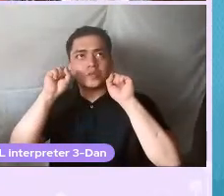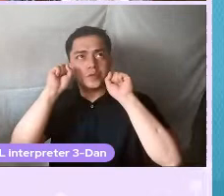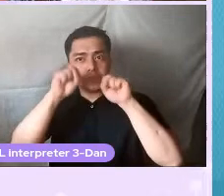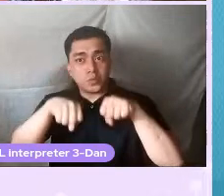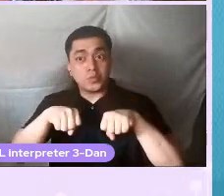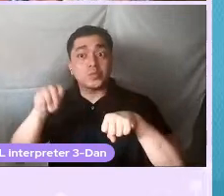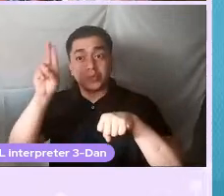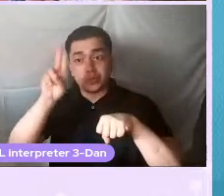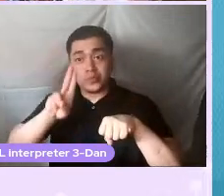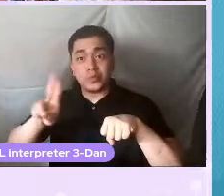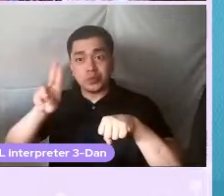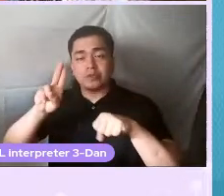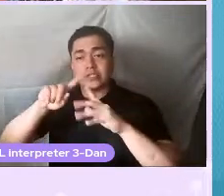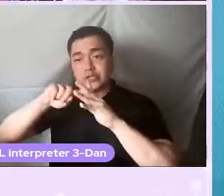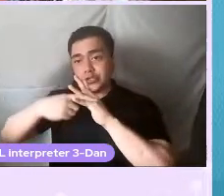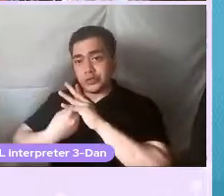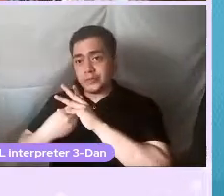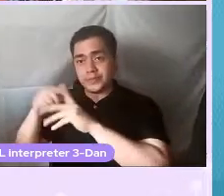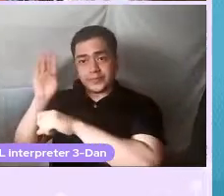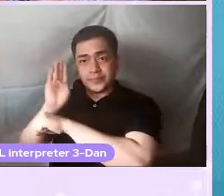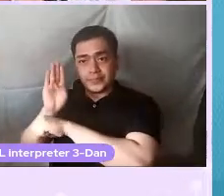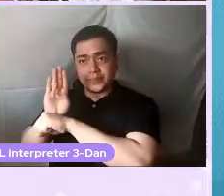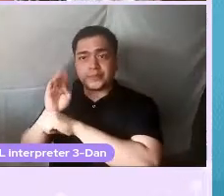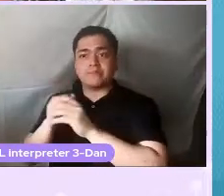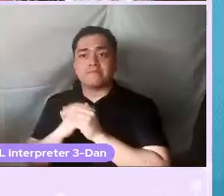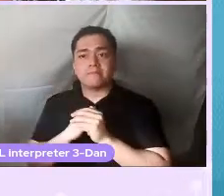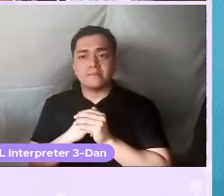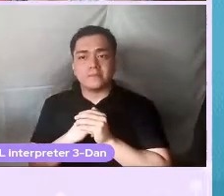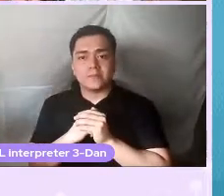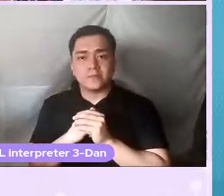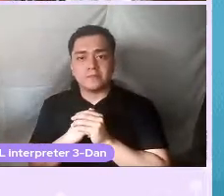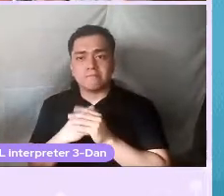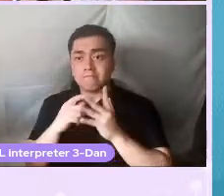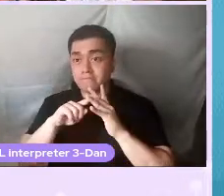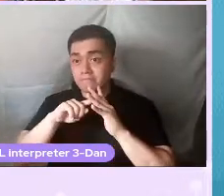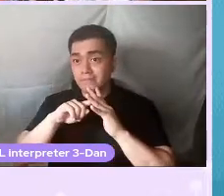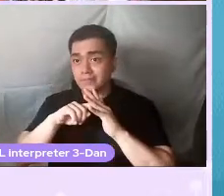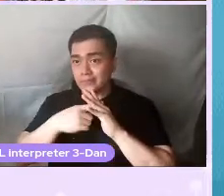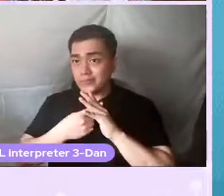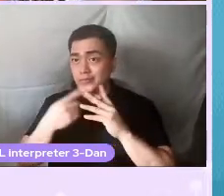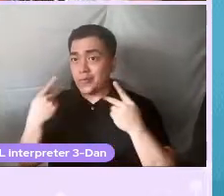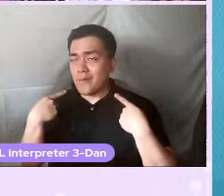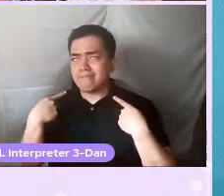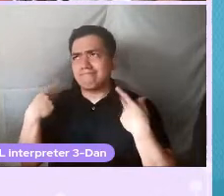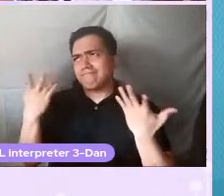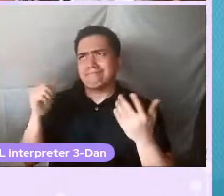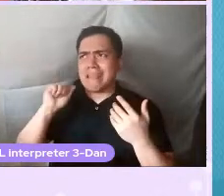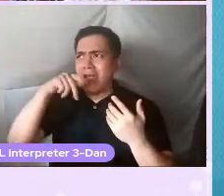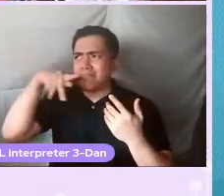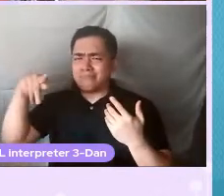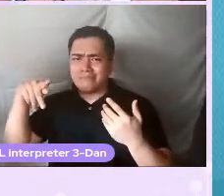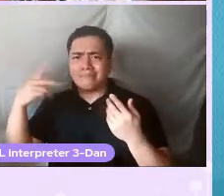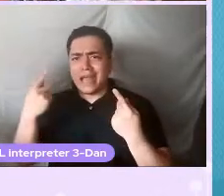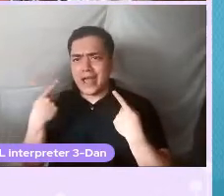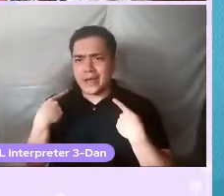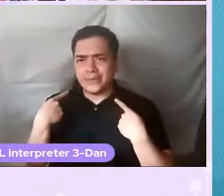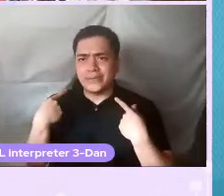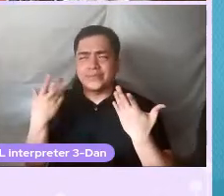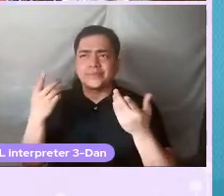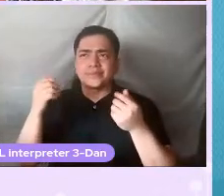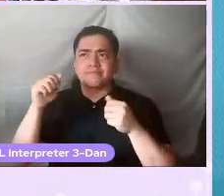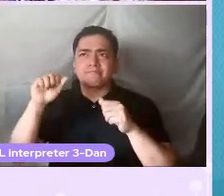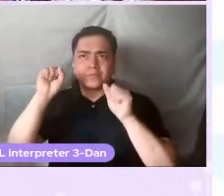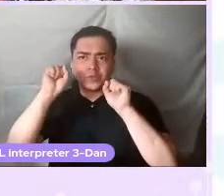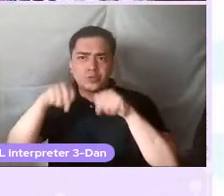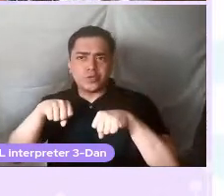your business, and that's one thing to think about, no? So ang startup, hindi lang yan apps, hindi lang yan IT. There are so many areas where you can actually build